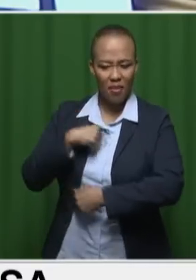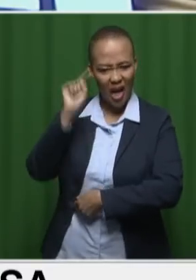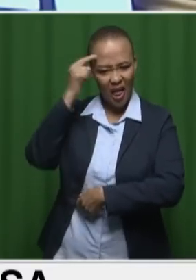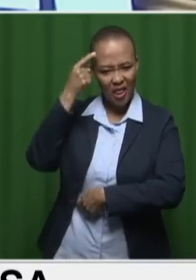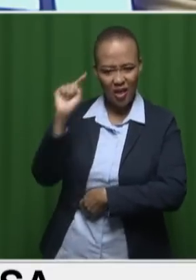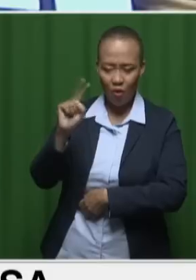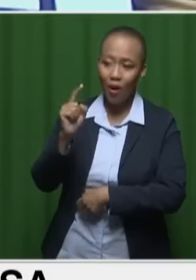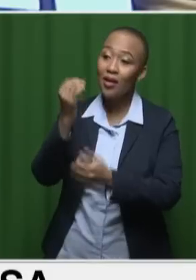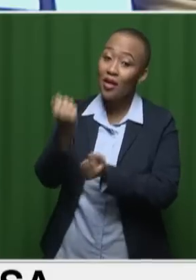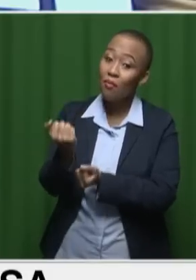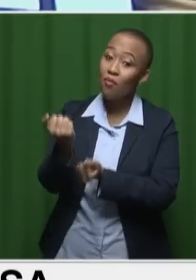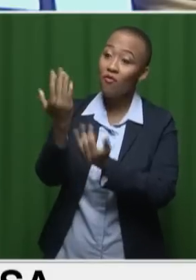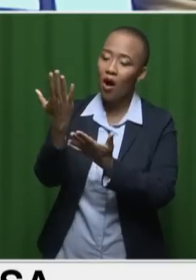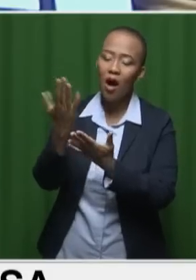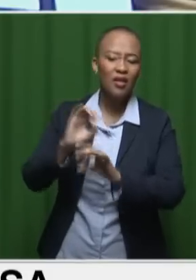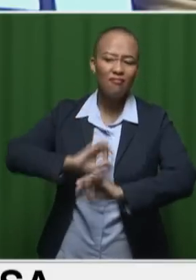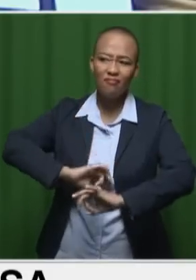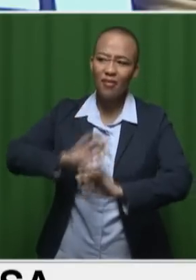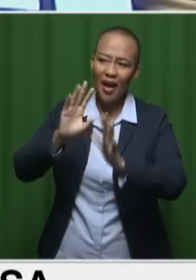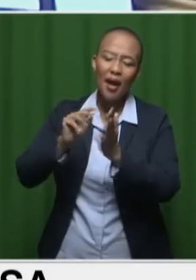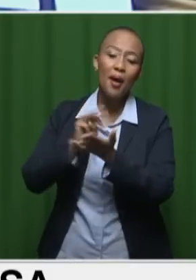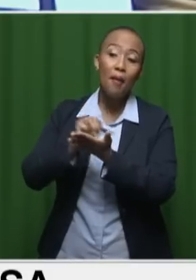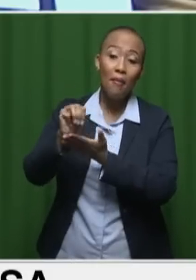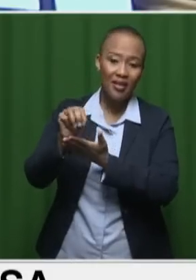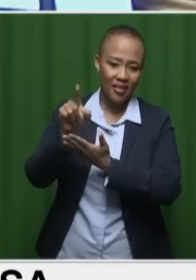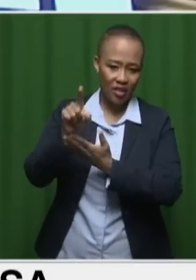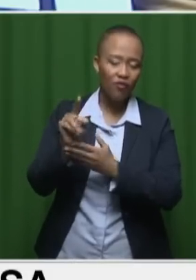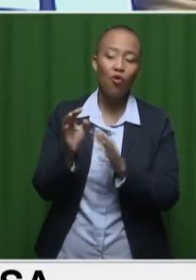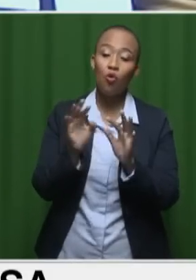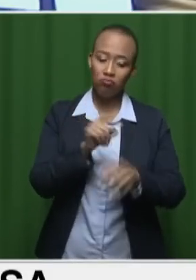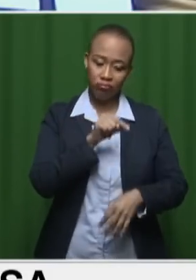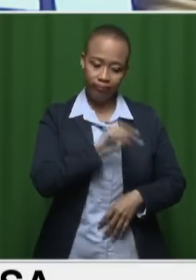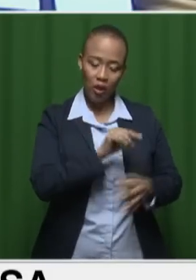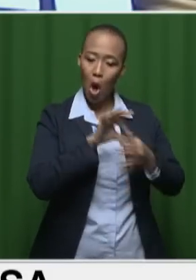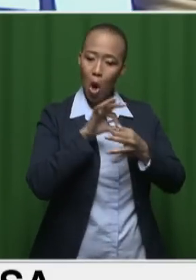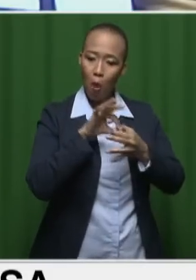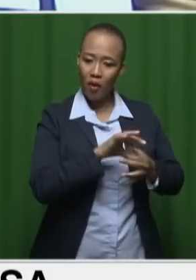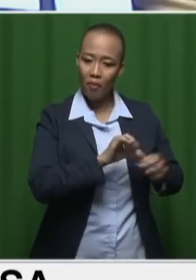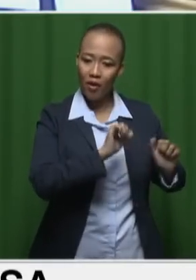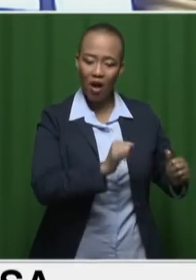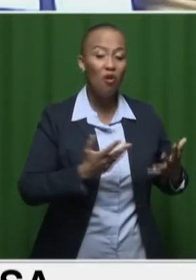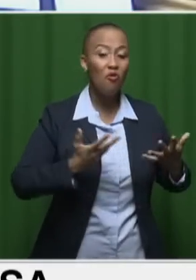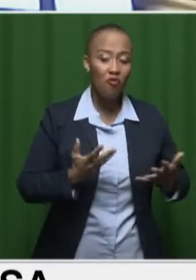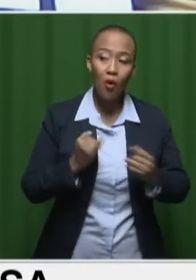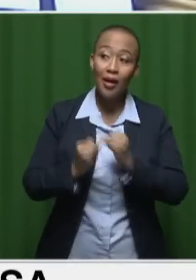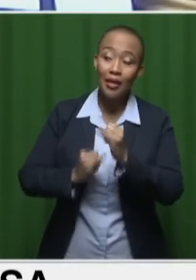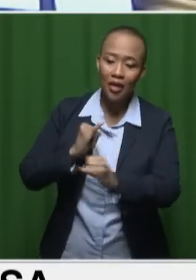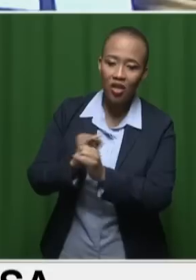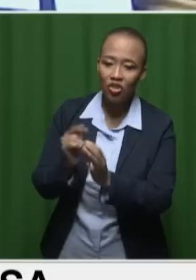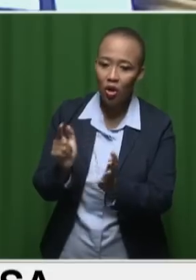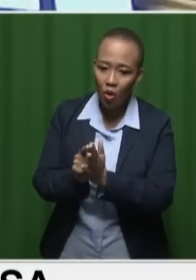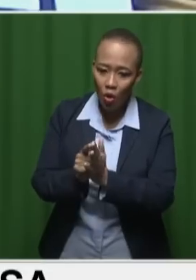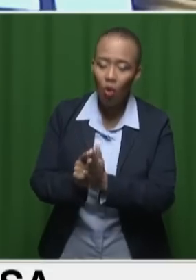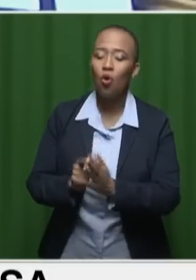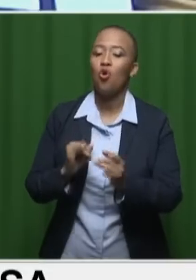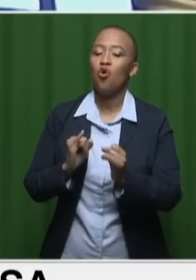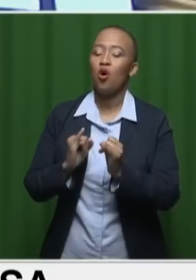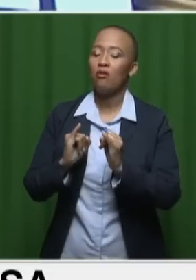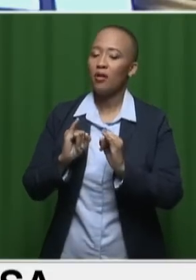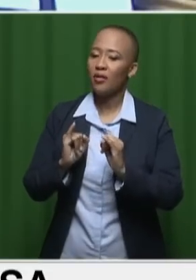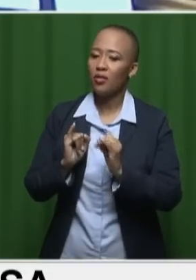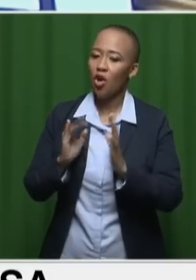create an enormous backlash for the country and its pursuit in terms of international justice. There's certainly a challenge in terms of